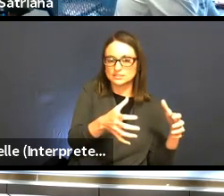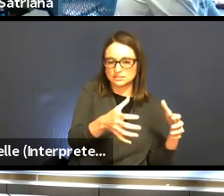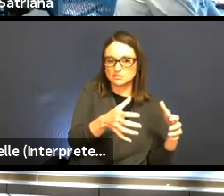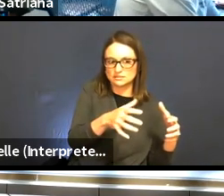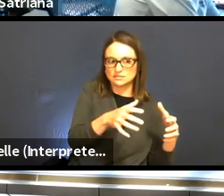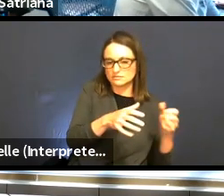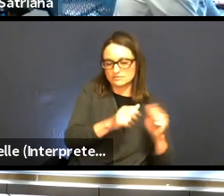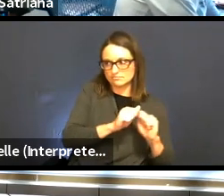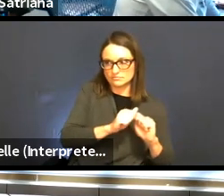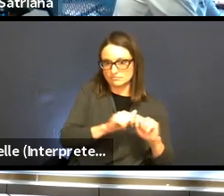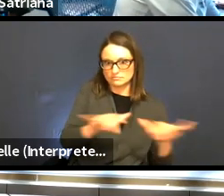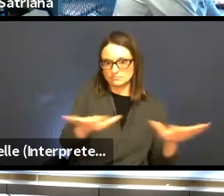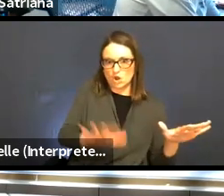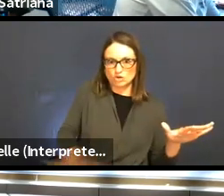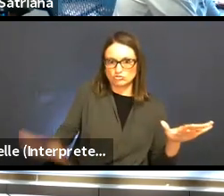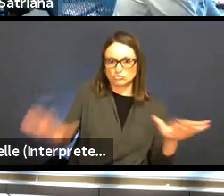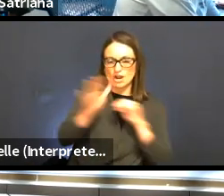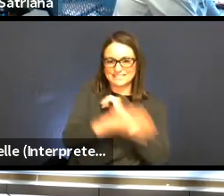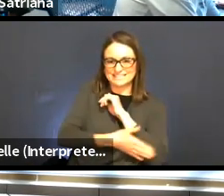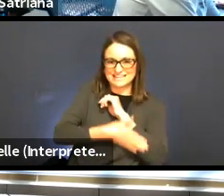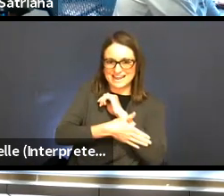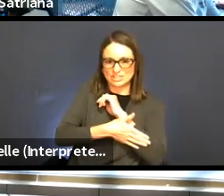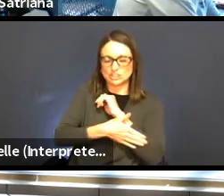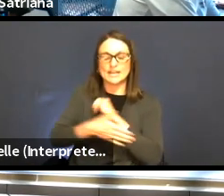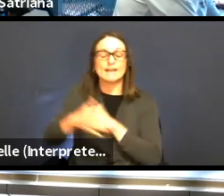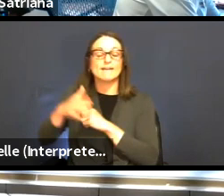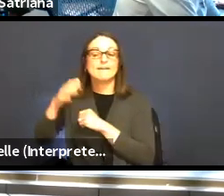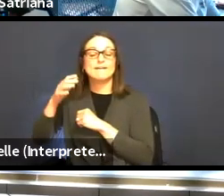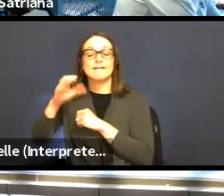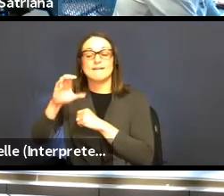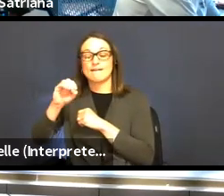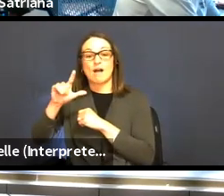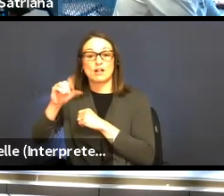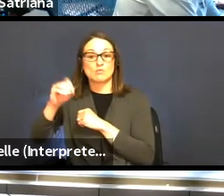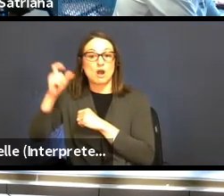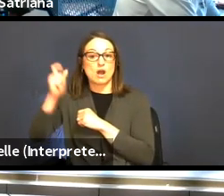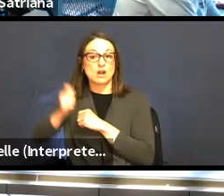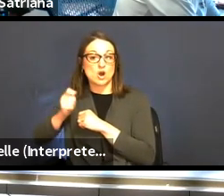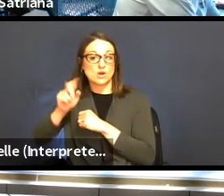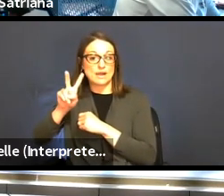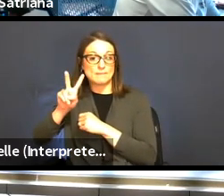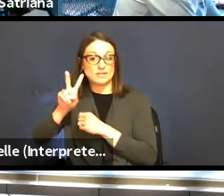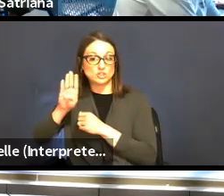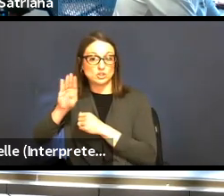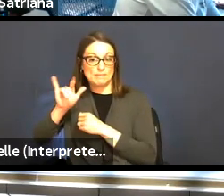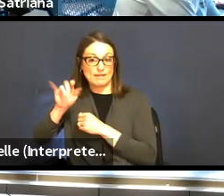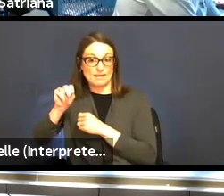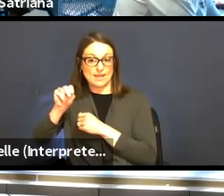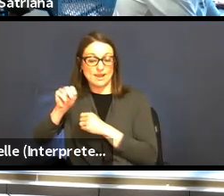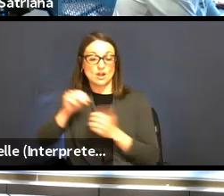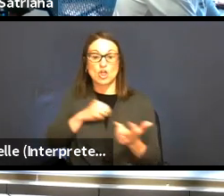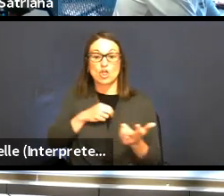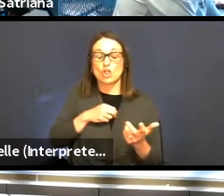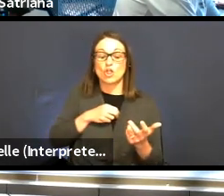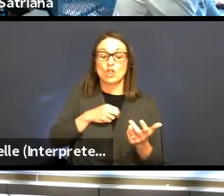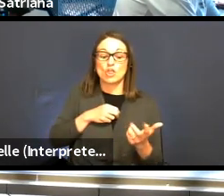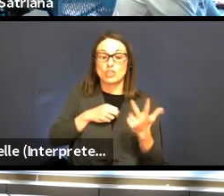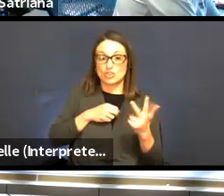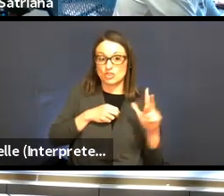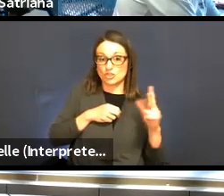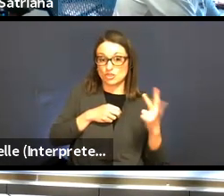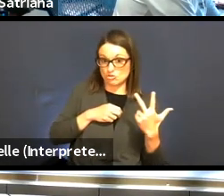the nation. Colorado got about $2 billion, about 300 million of that went to state and local